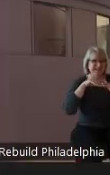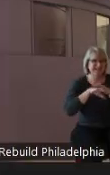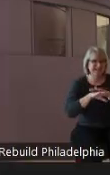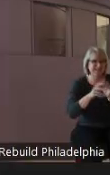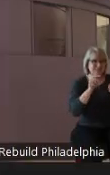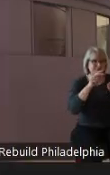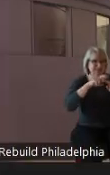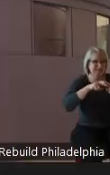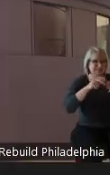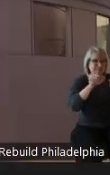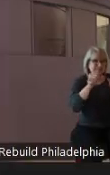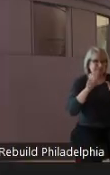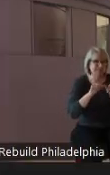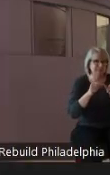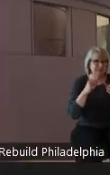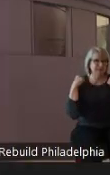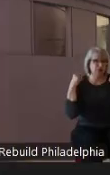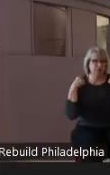locations in the gym.